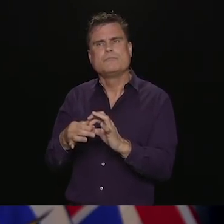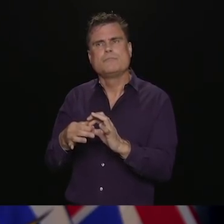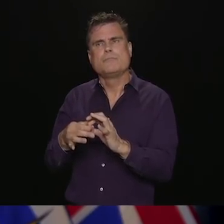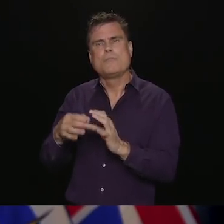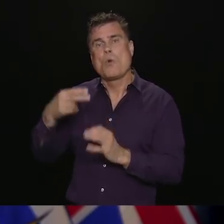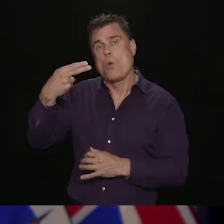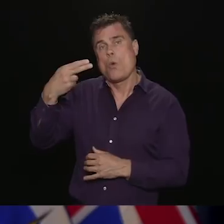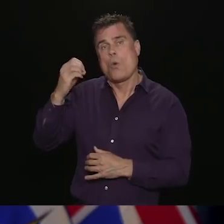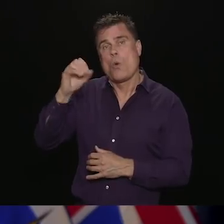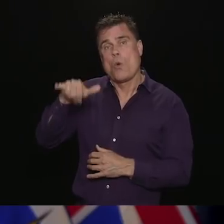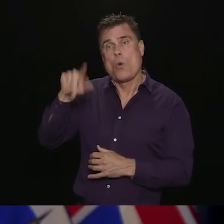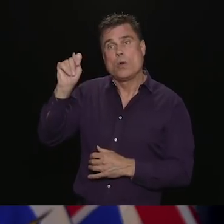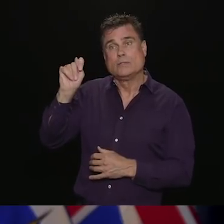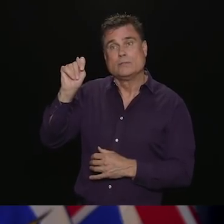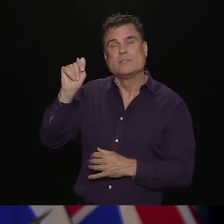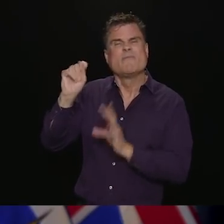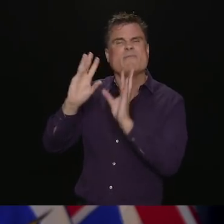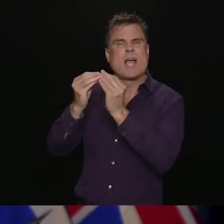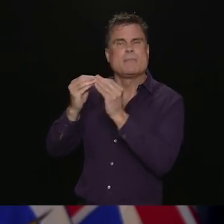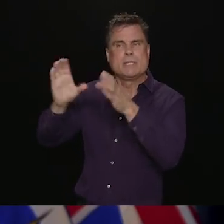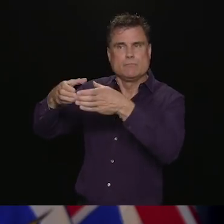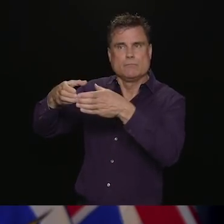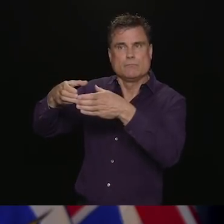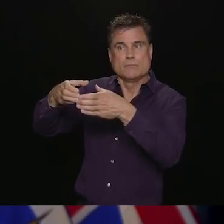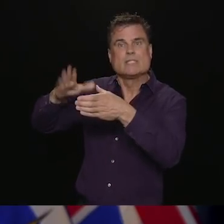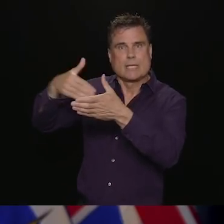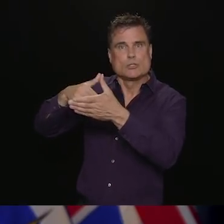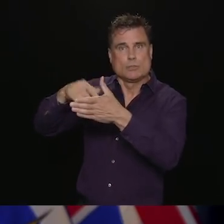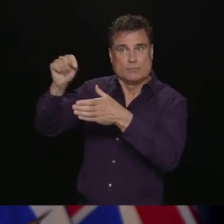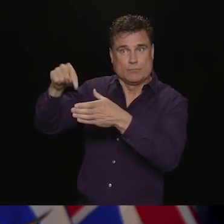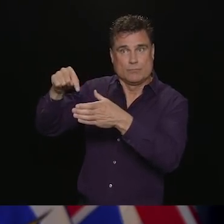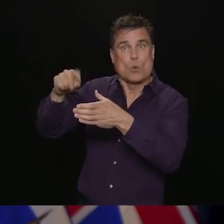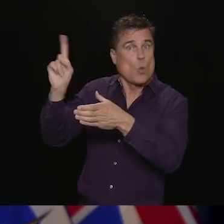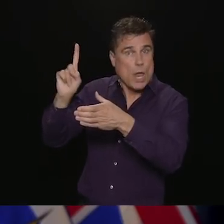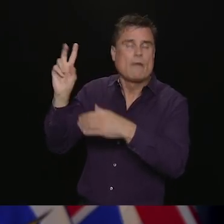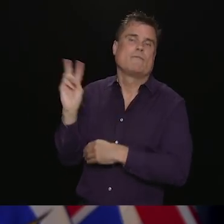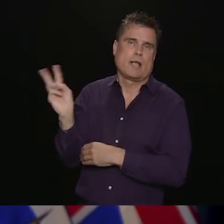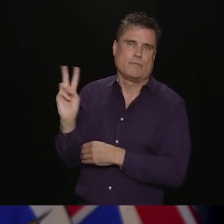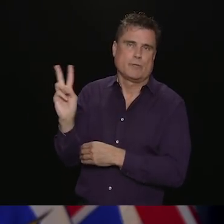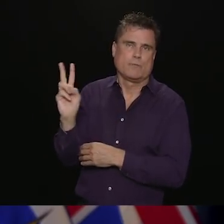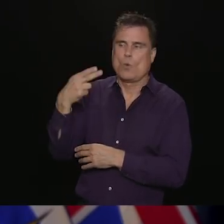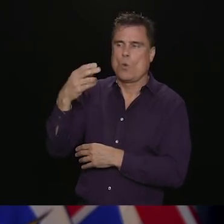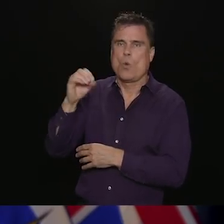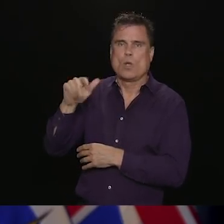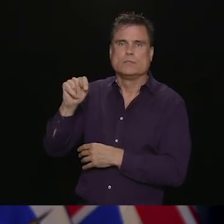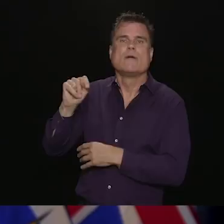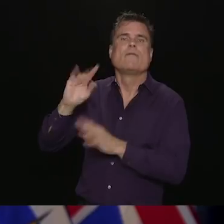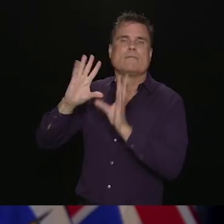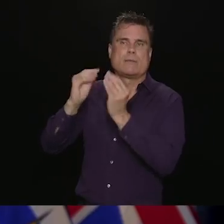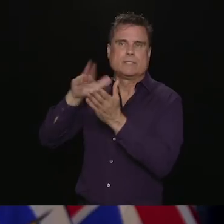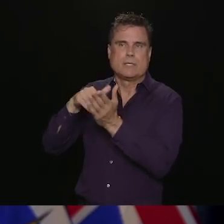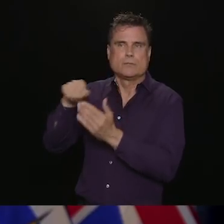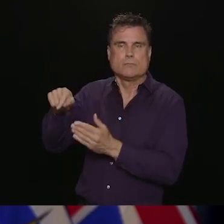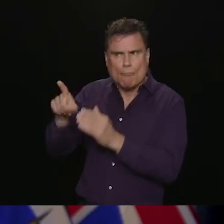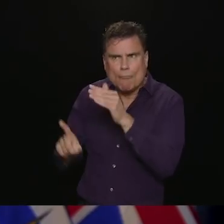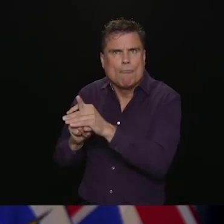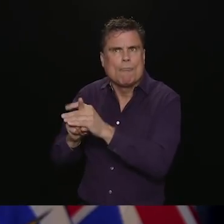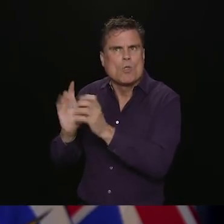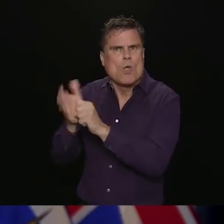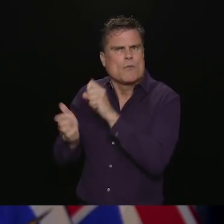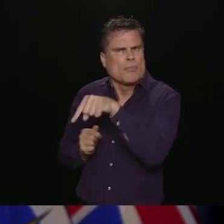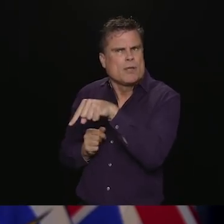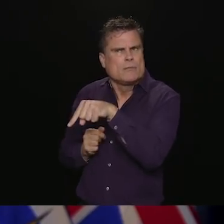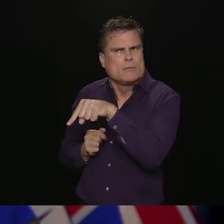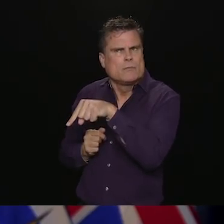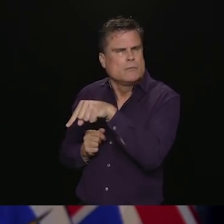Vancouver. Given all the controls around long-term care facilities in BC, how do you think these outbreaks keep happening? Has Holy